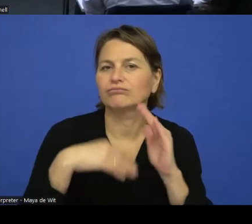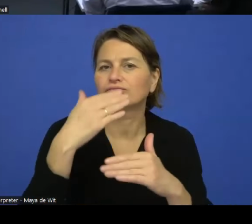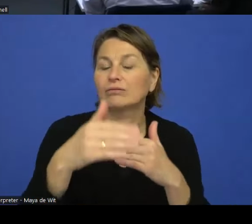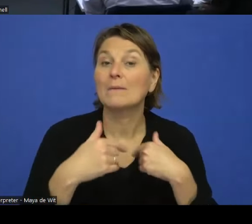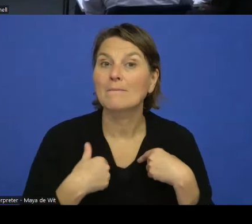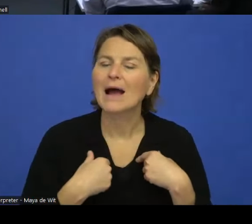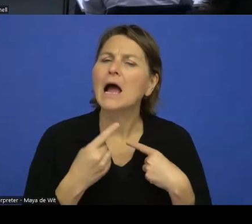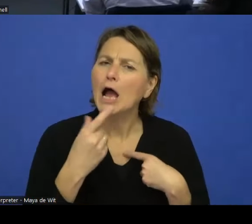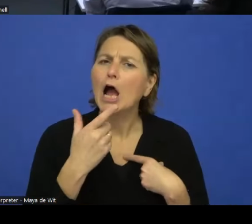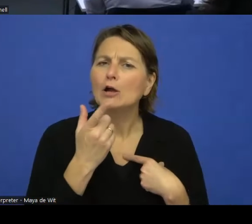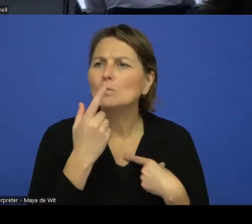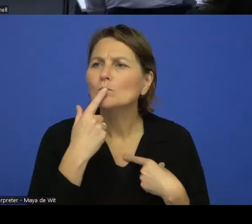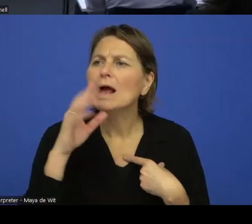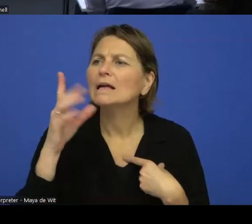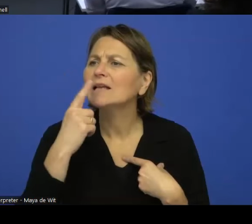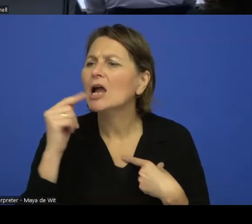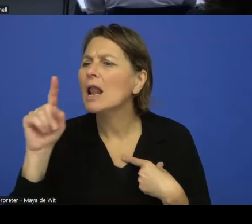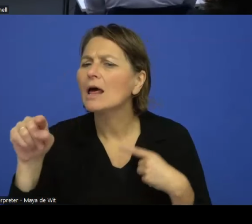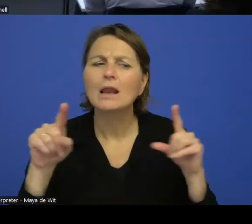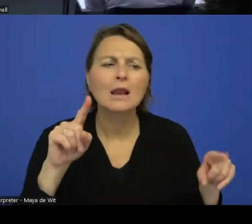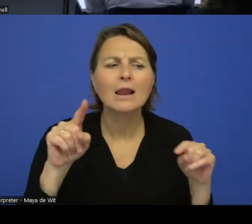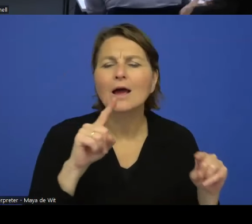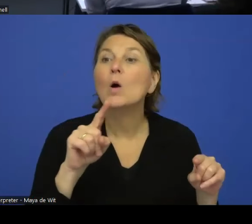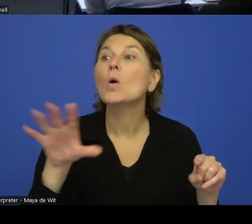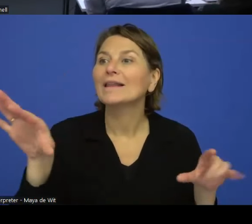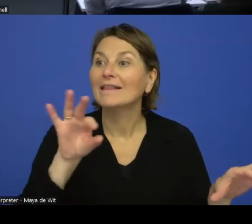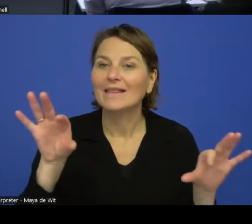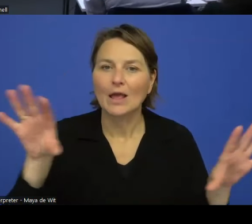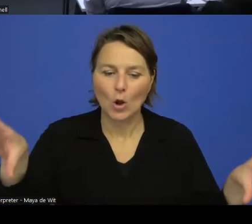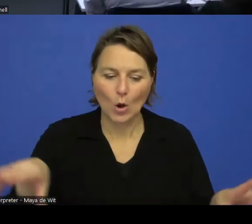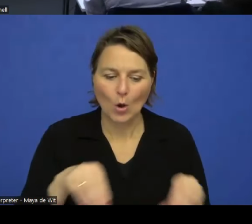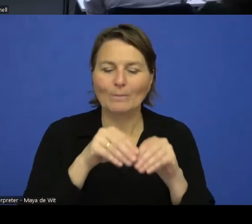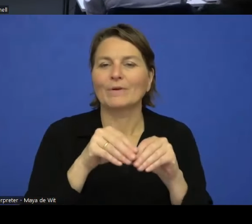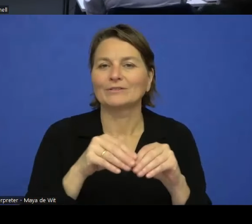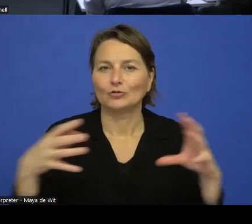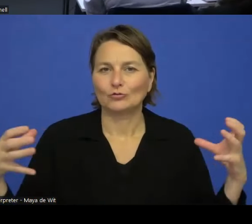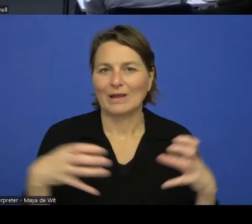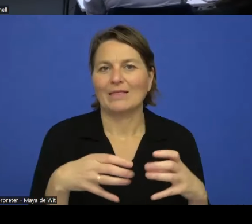try different things and smush them together. Smush being the technical term, I think.